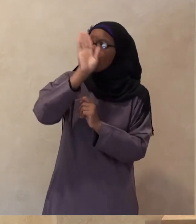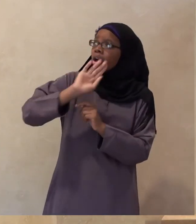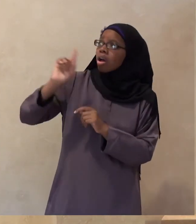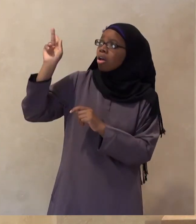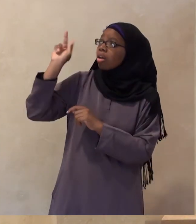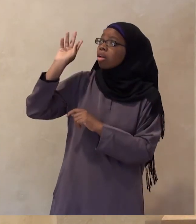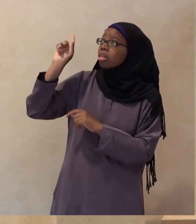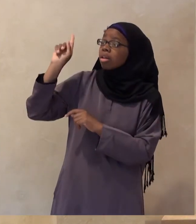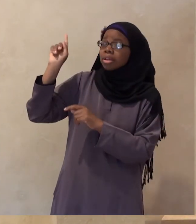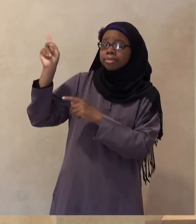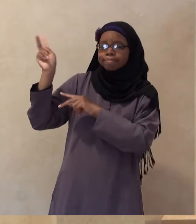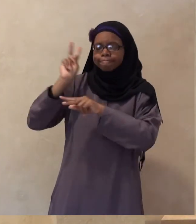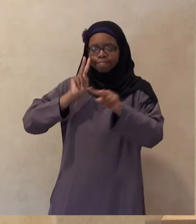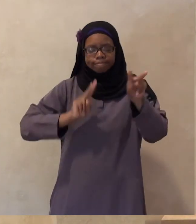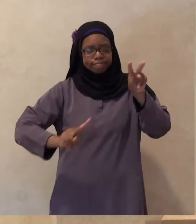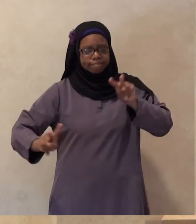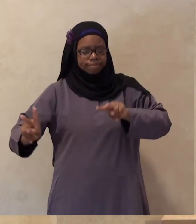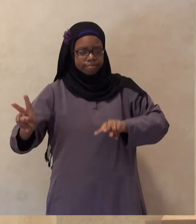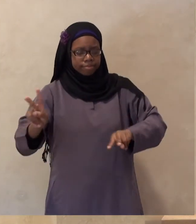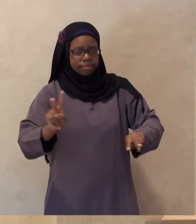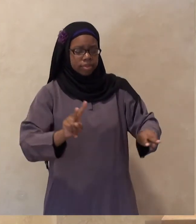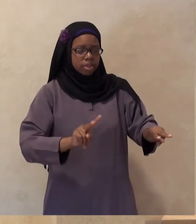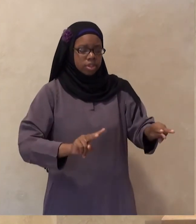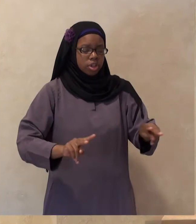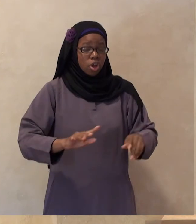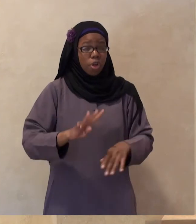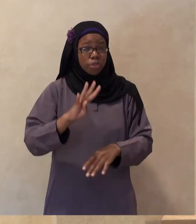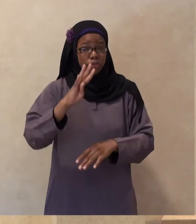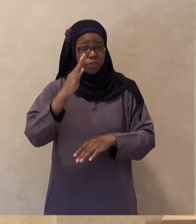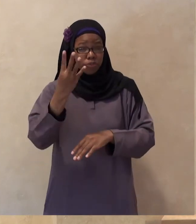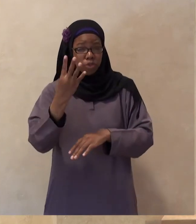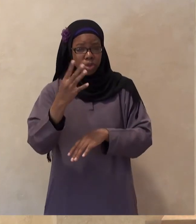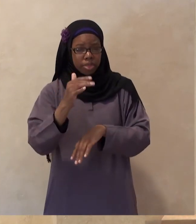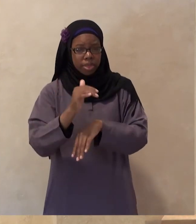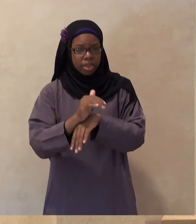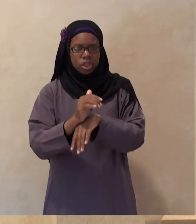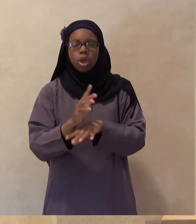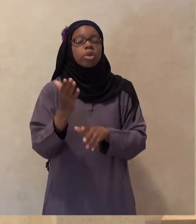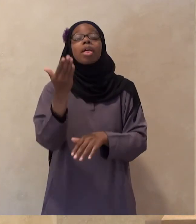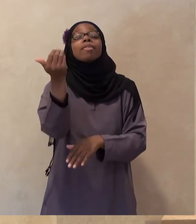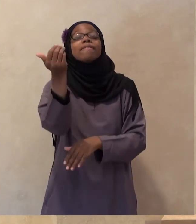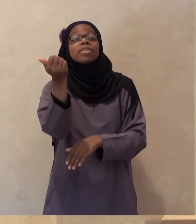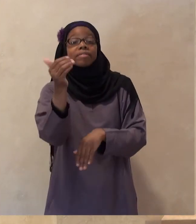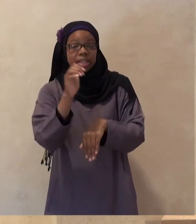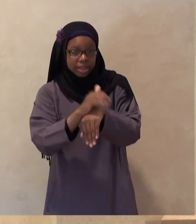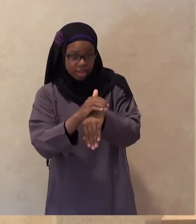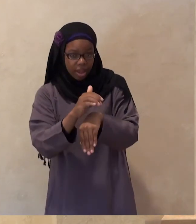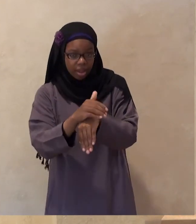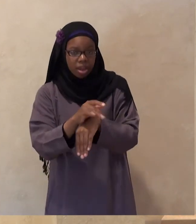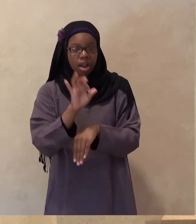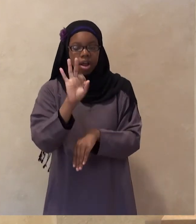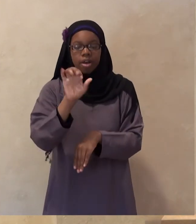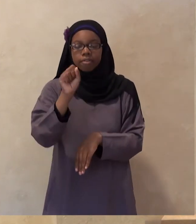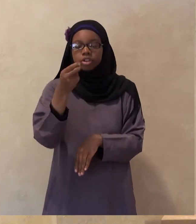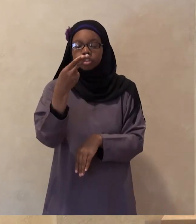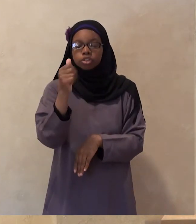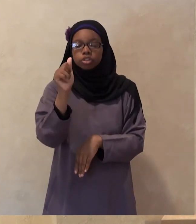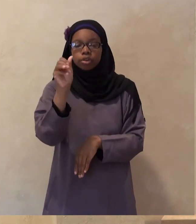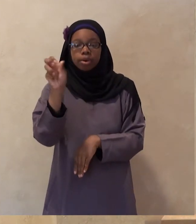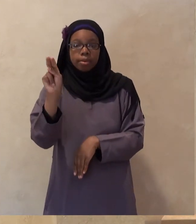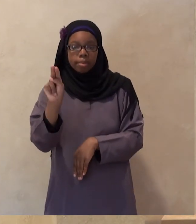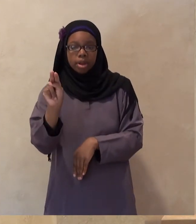his creation in the fourth night, in the 15th night of Sha'ban, and